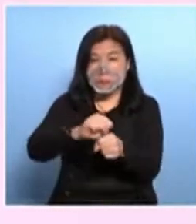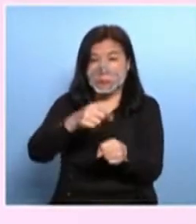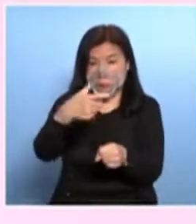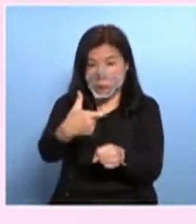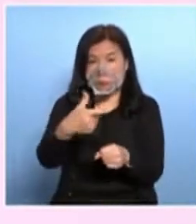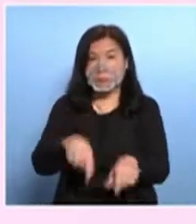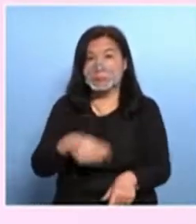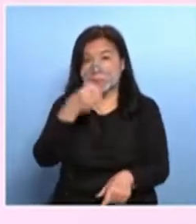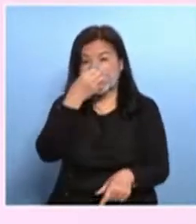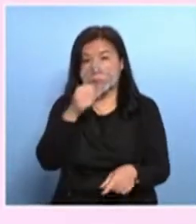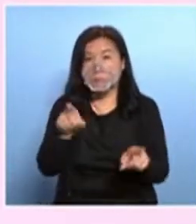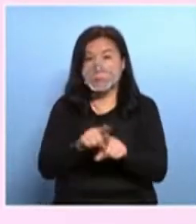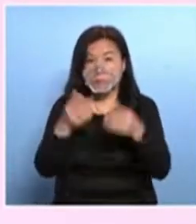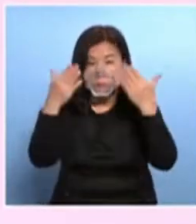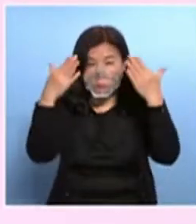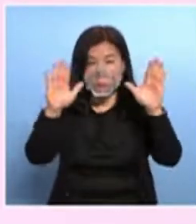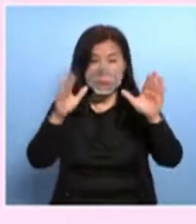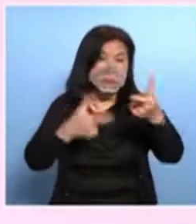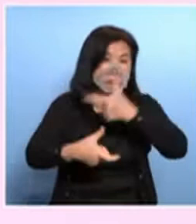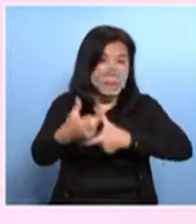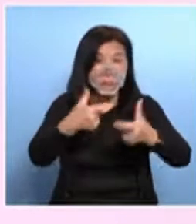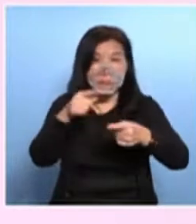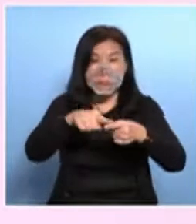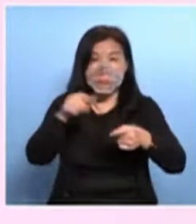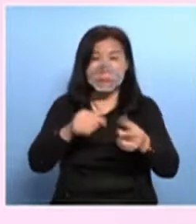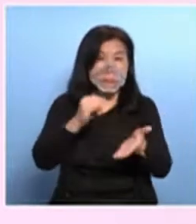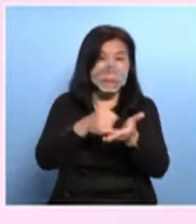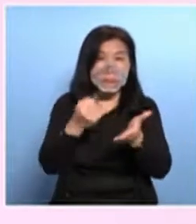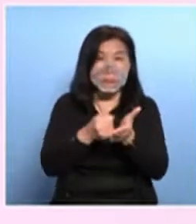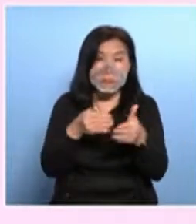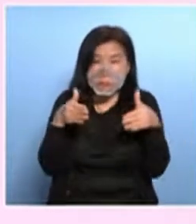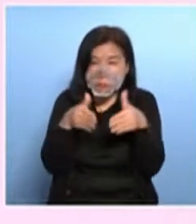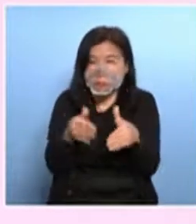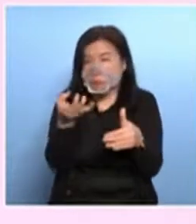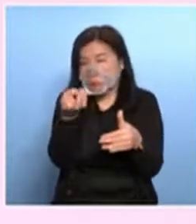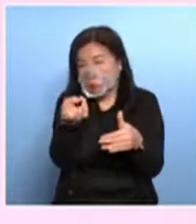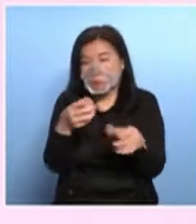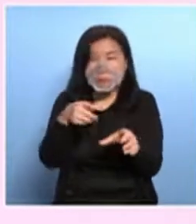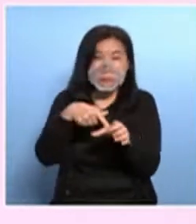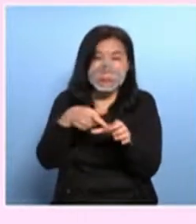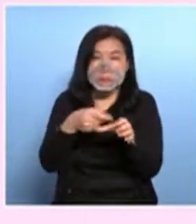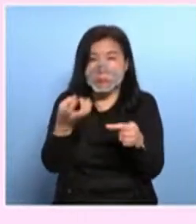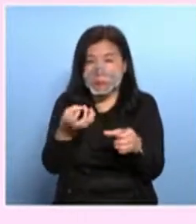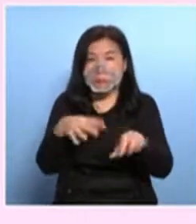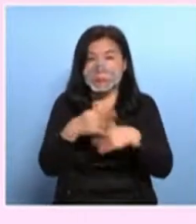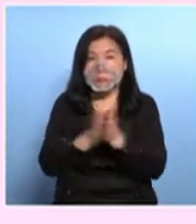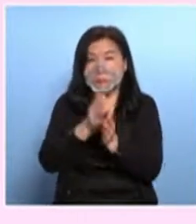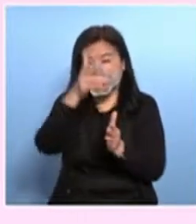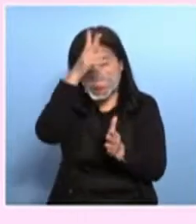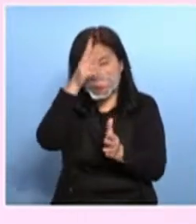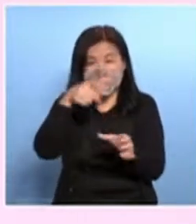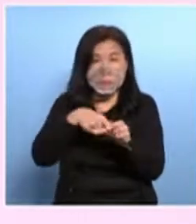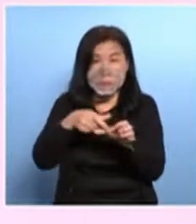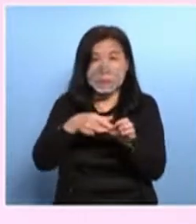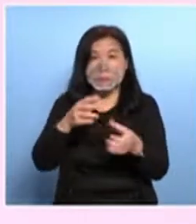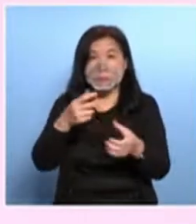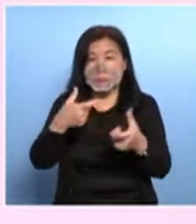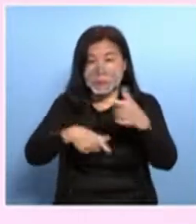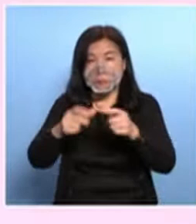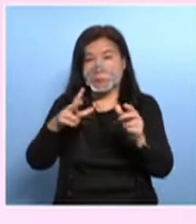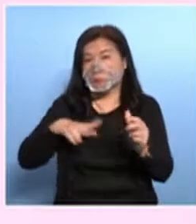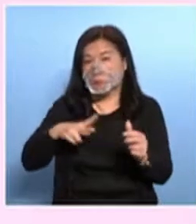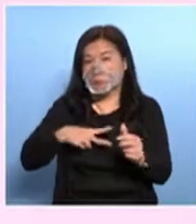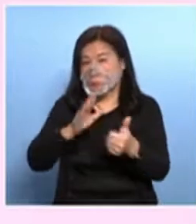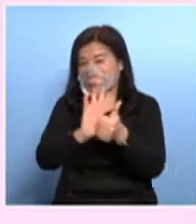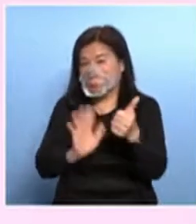Increasing revenue. Hong Kong is an open economy with a relatively narrow tax base. Our revenue is susceptible to